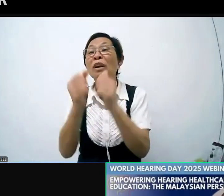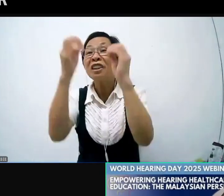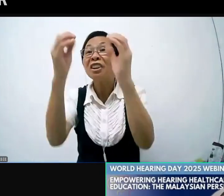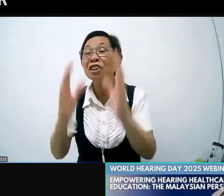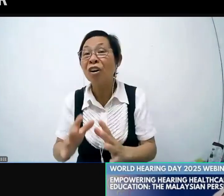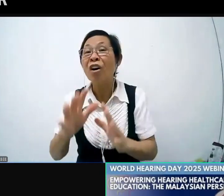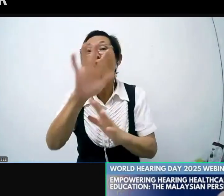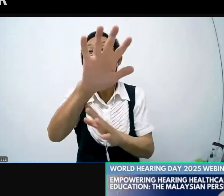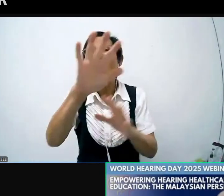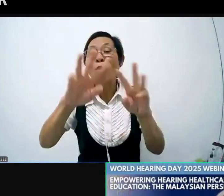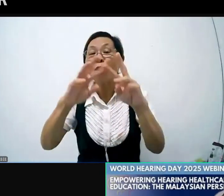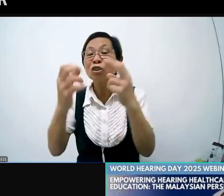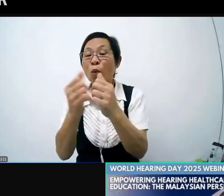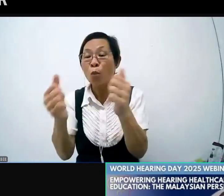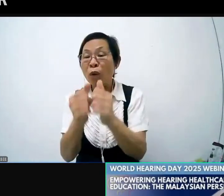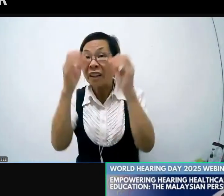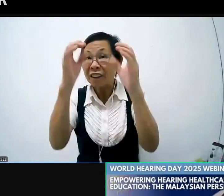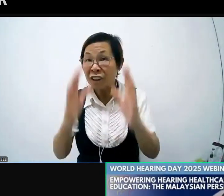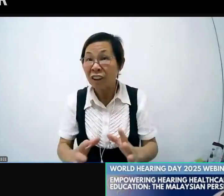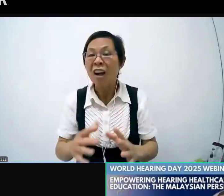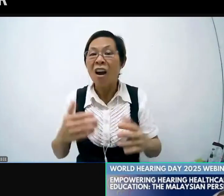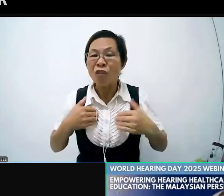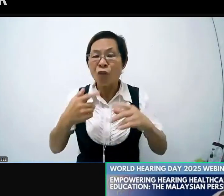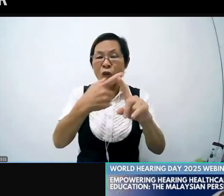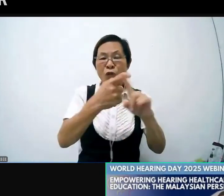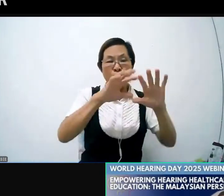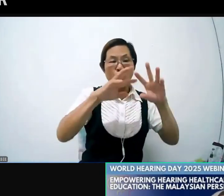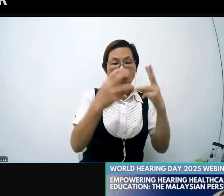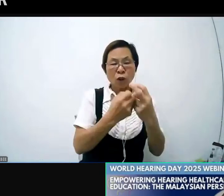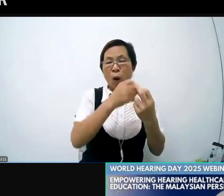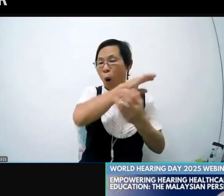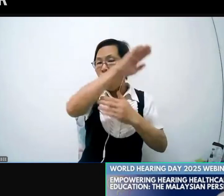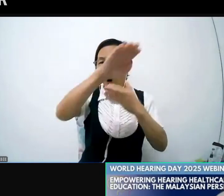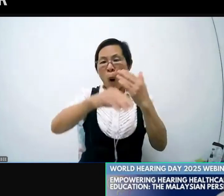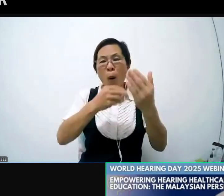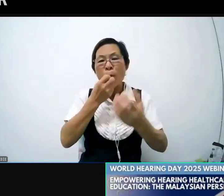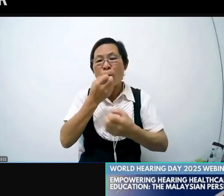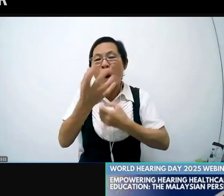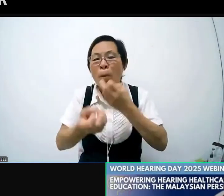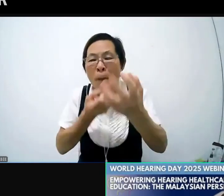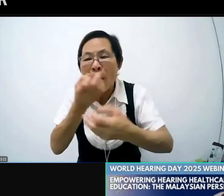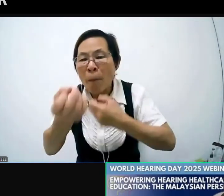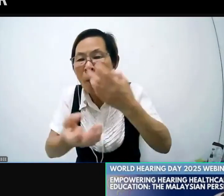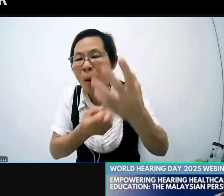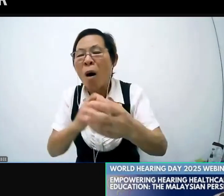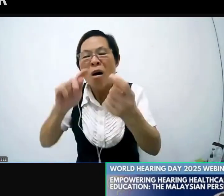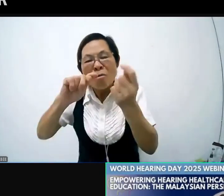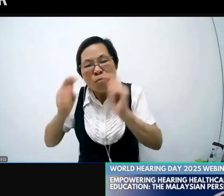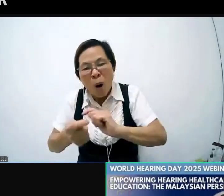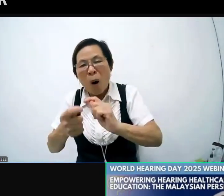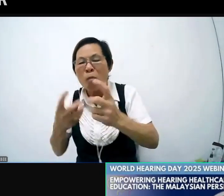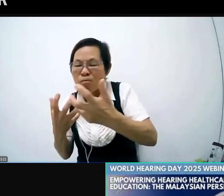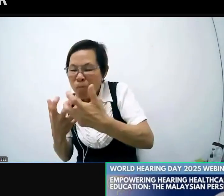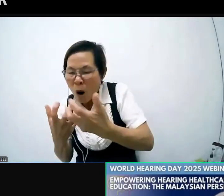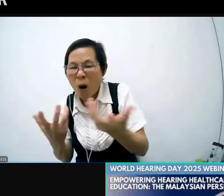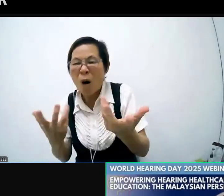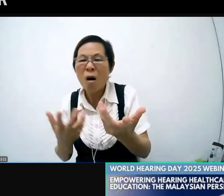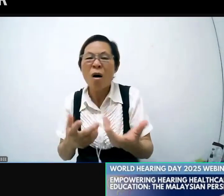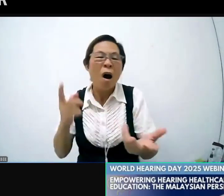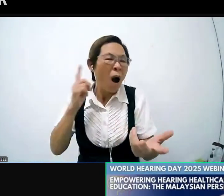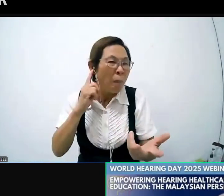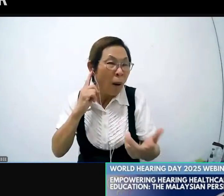the workshop, we give the all the information about accommodation and modifications, and also about the hearing